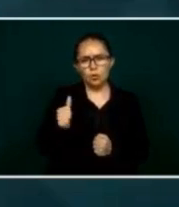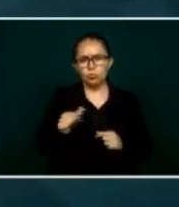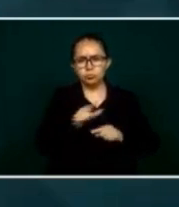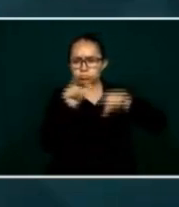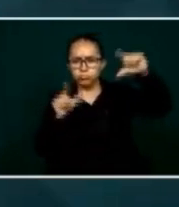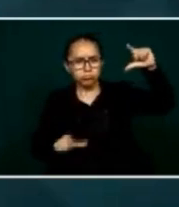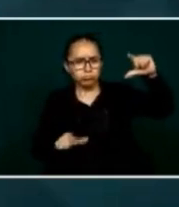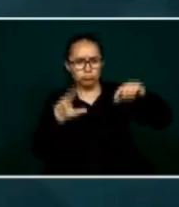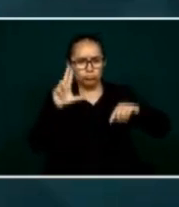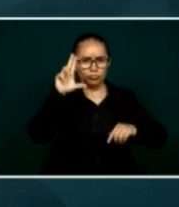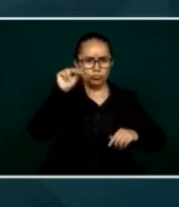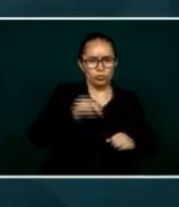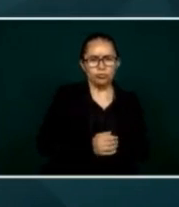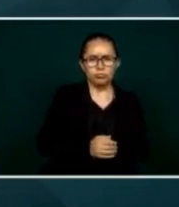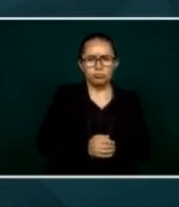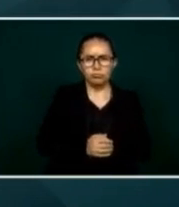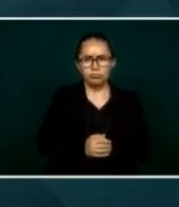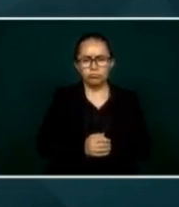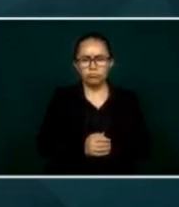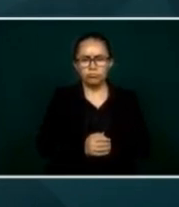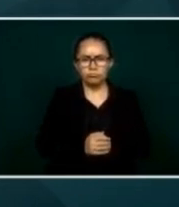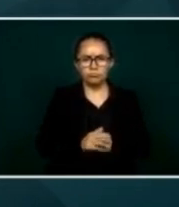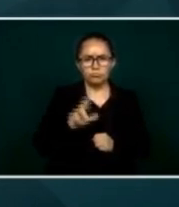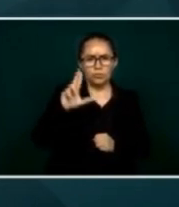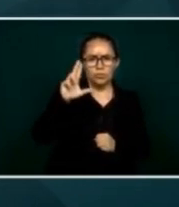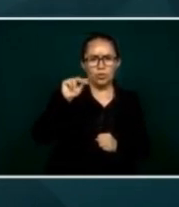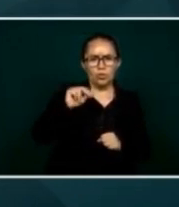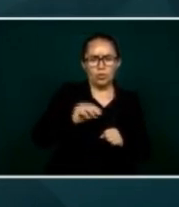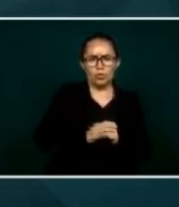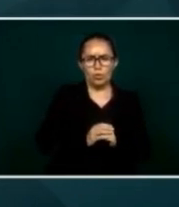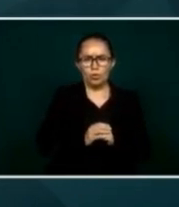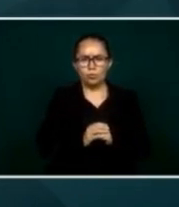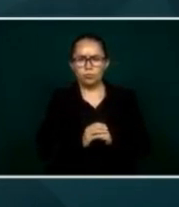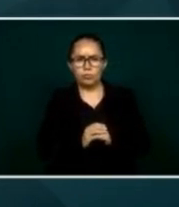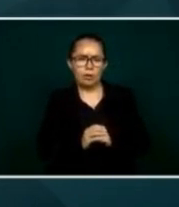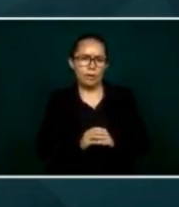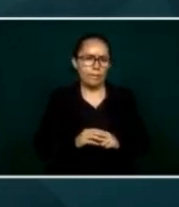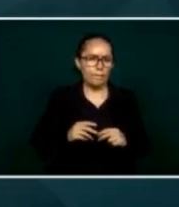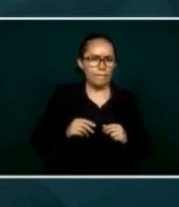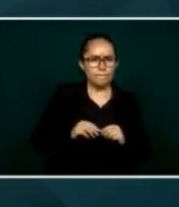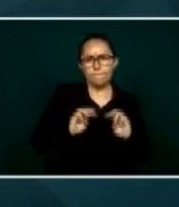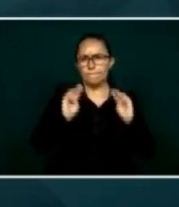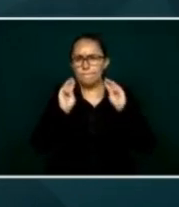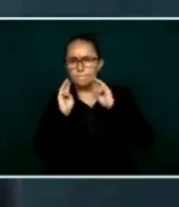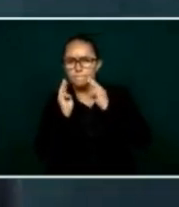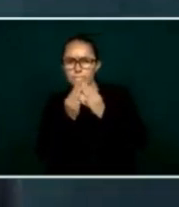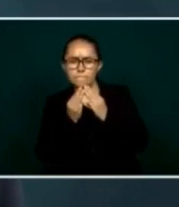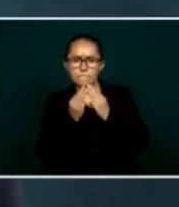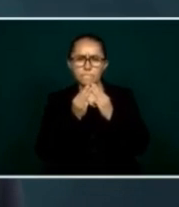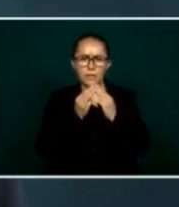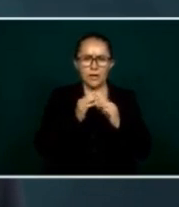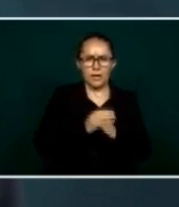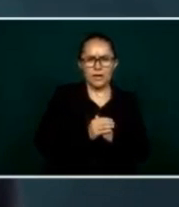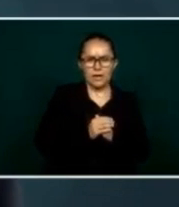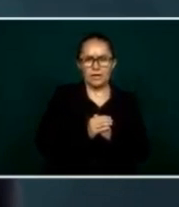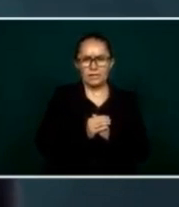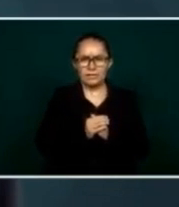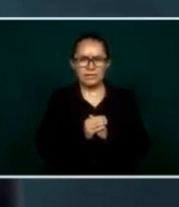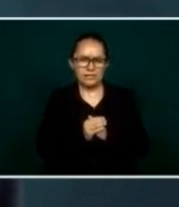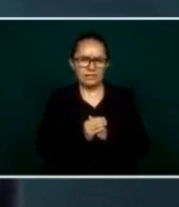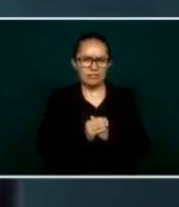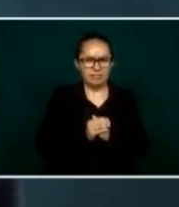neither in Nayarit or anywhere else or any other state. There should not be any